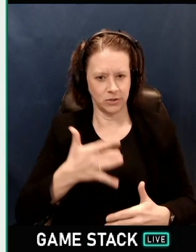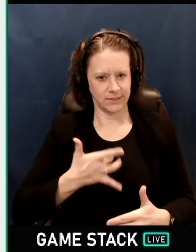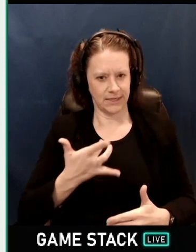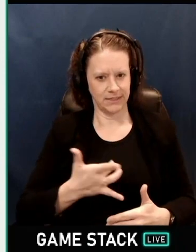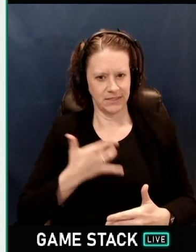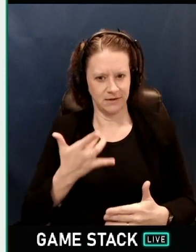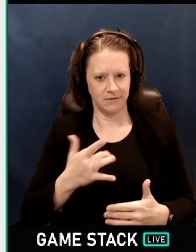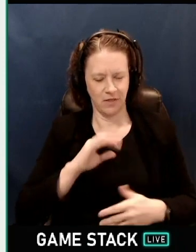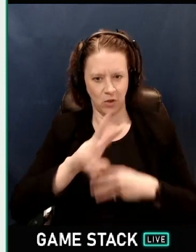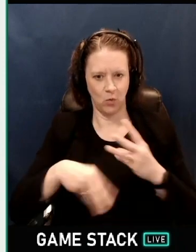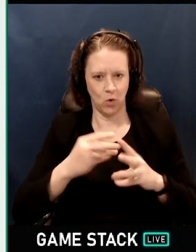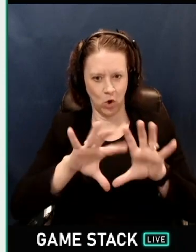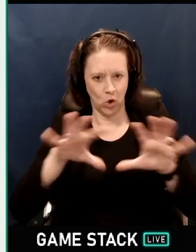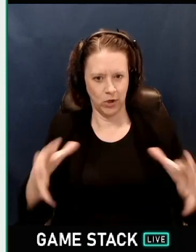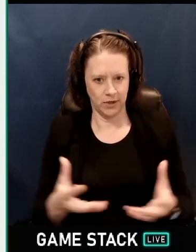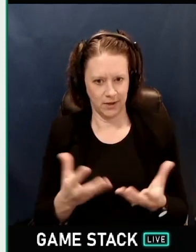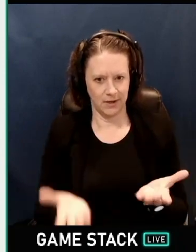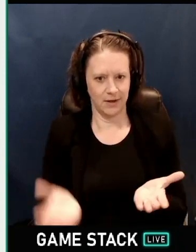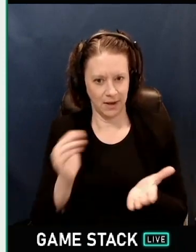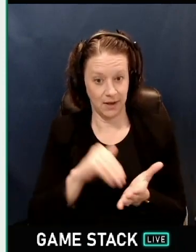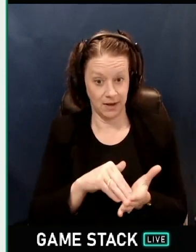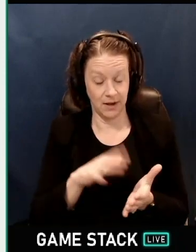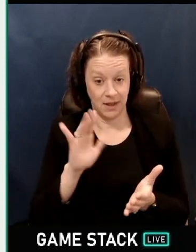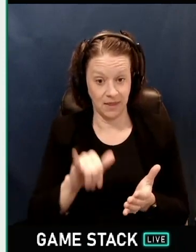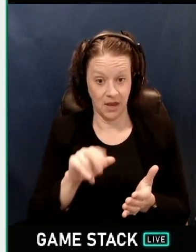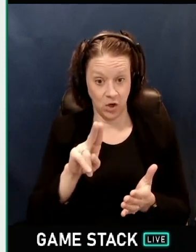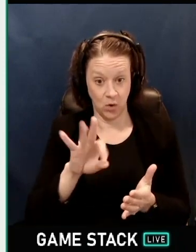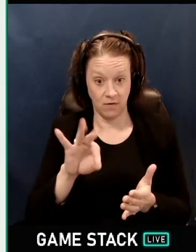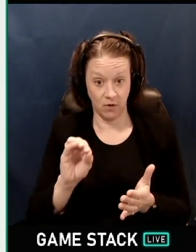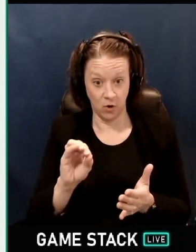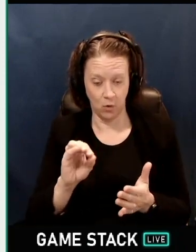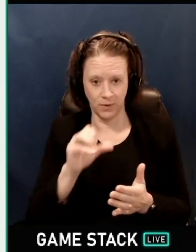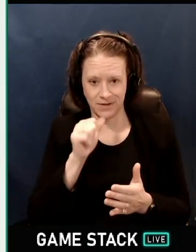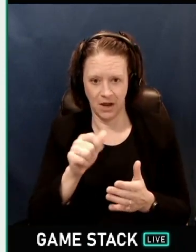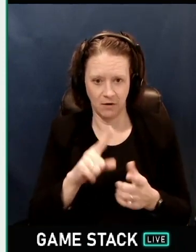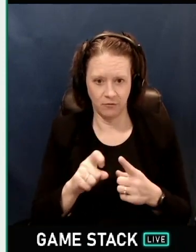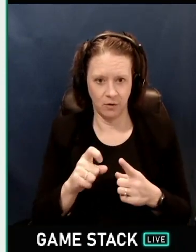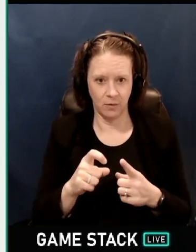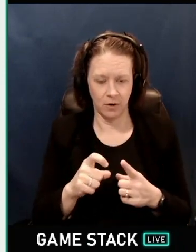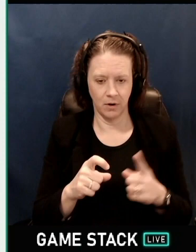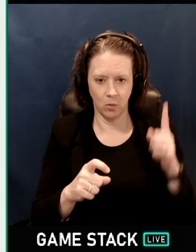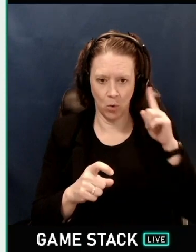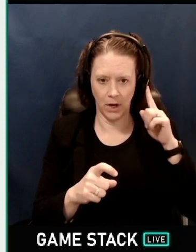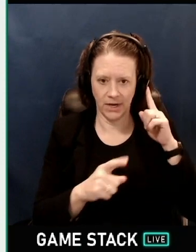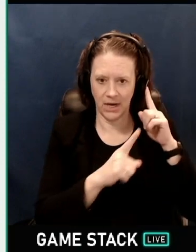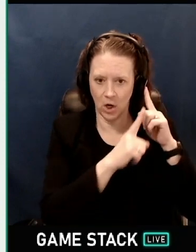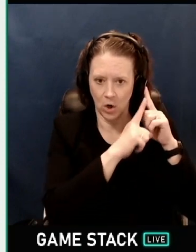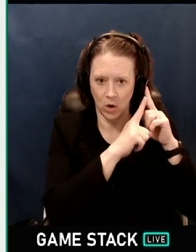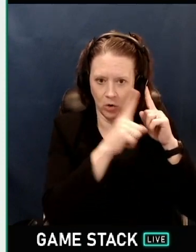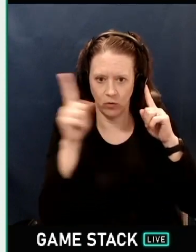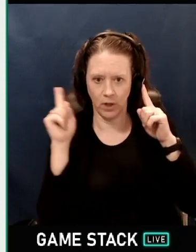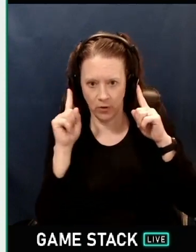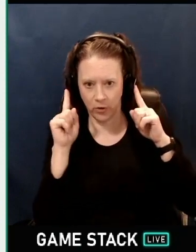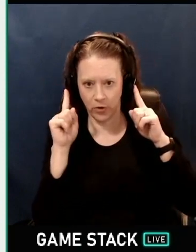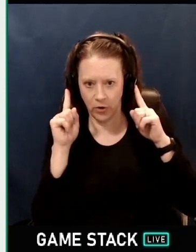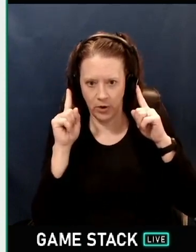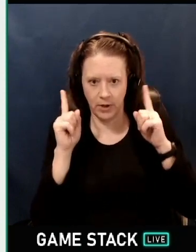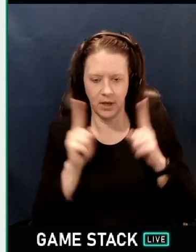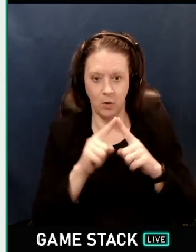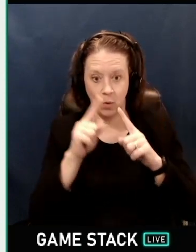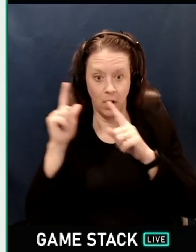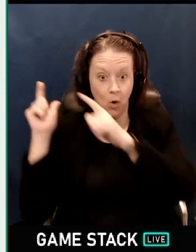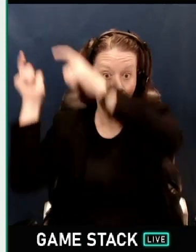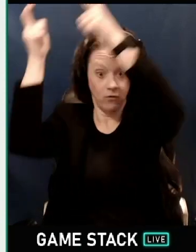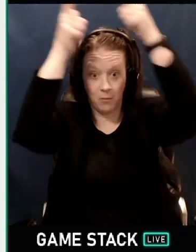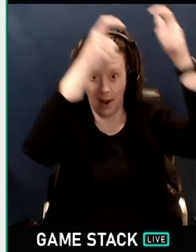world again. That UFO didn't go from one ear to the other. It went over my head